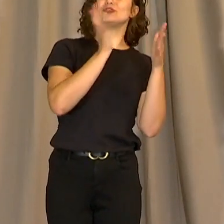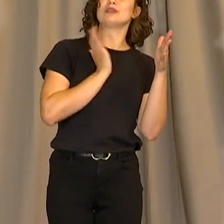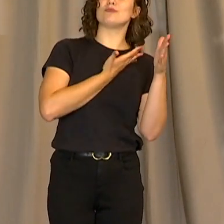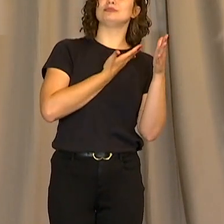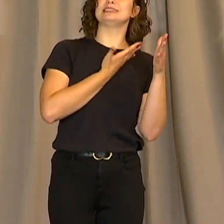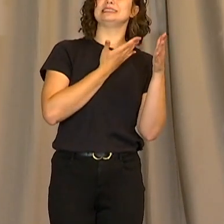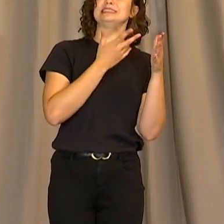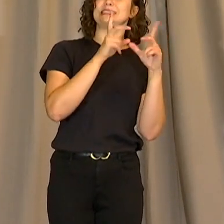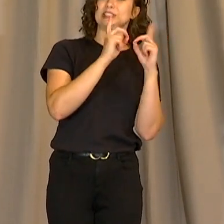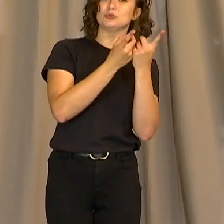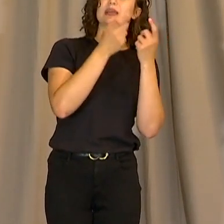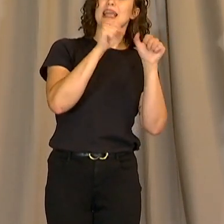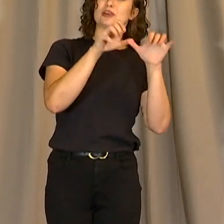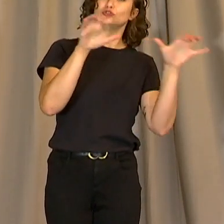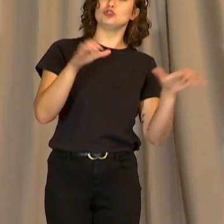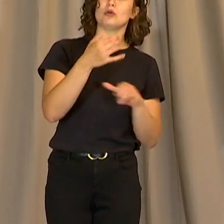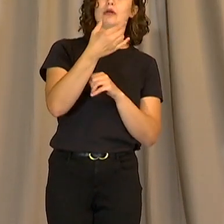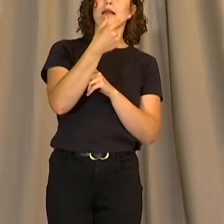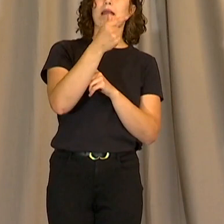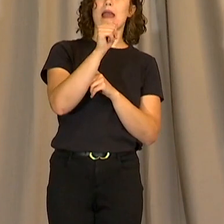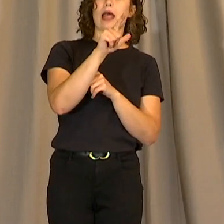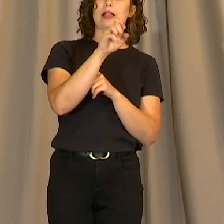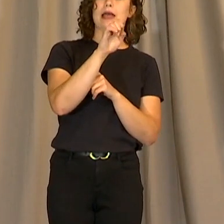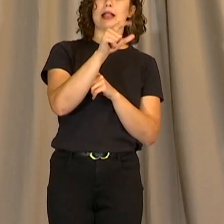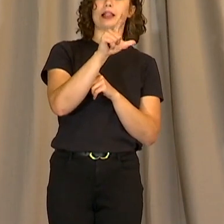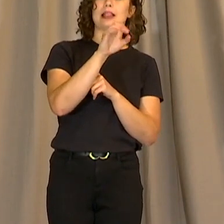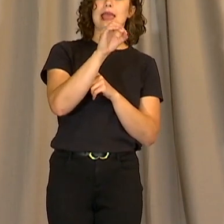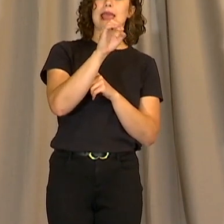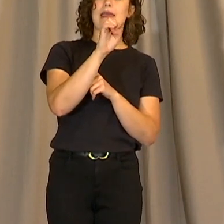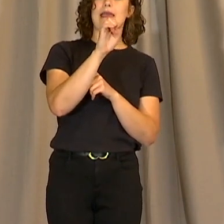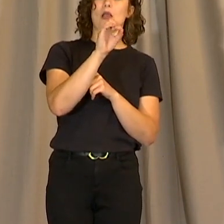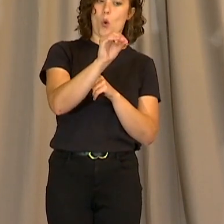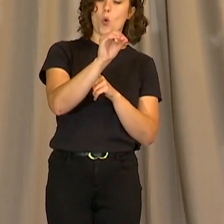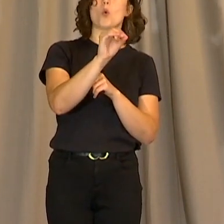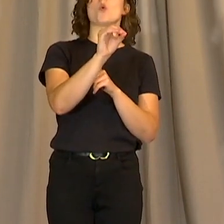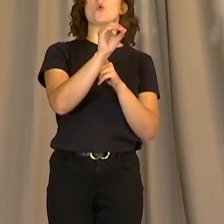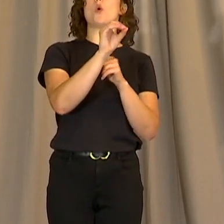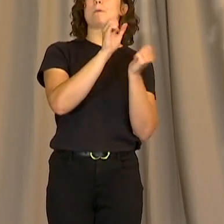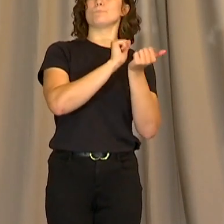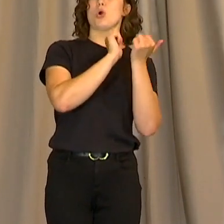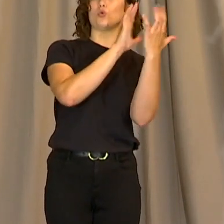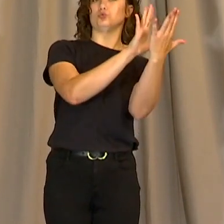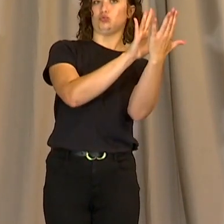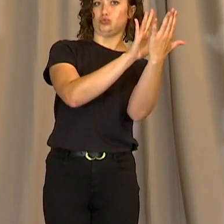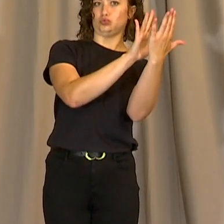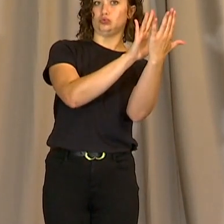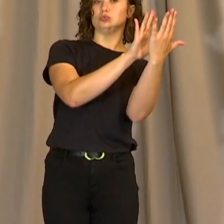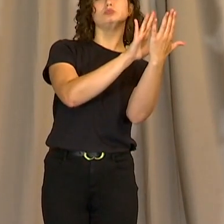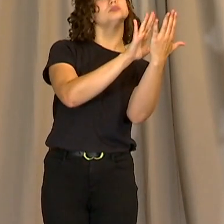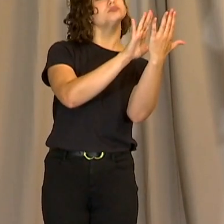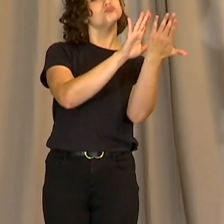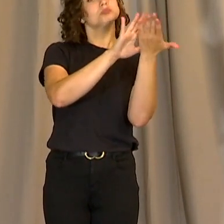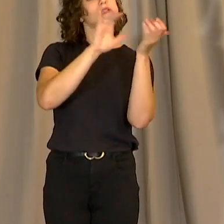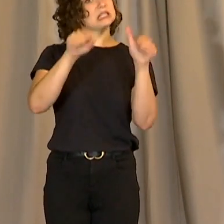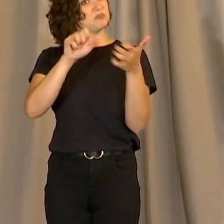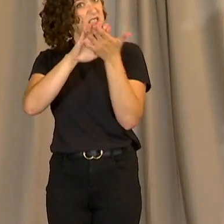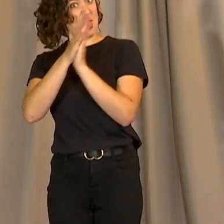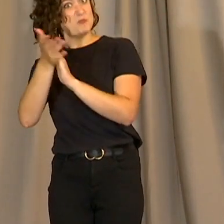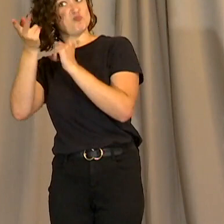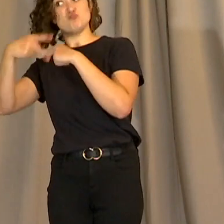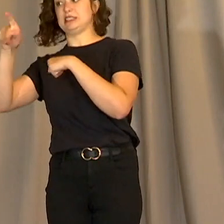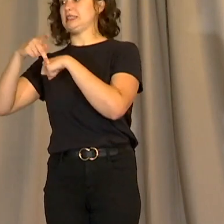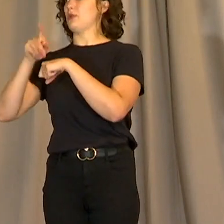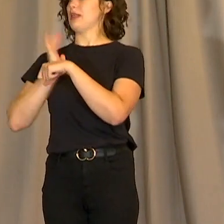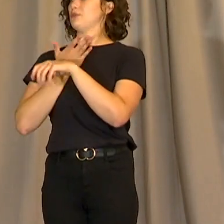the Galileo approach from leading to from where we stand, or they can become a principal in our district. And